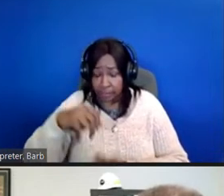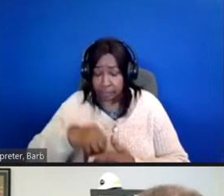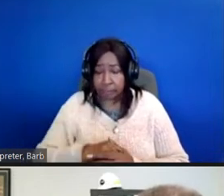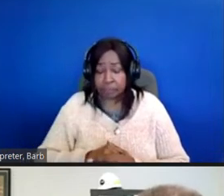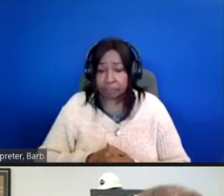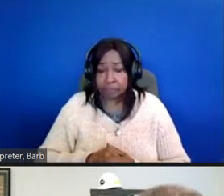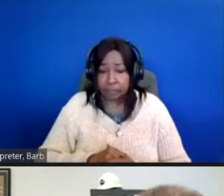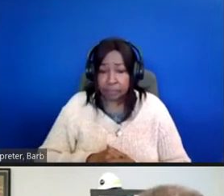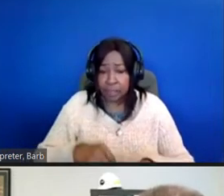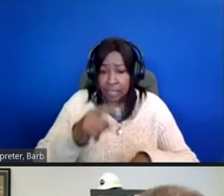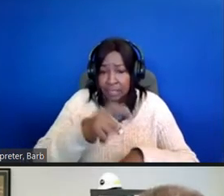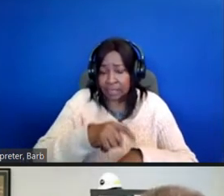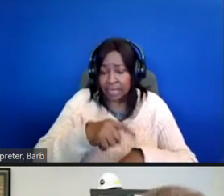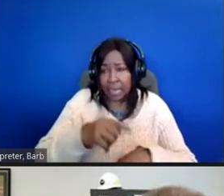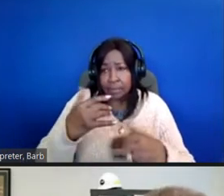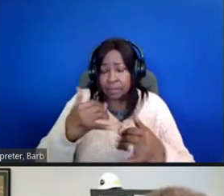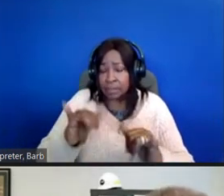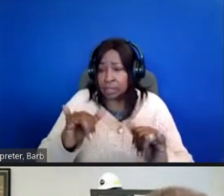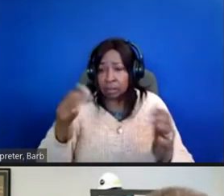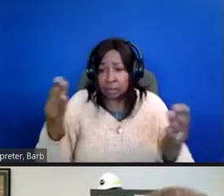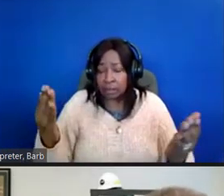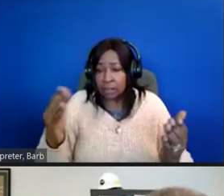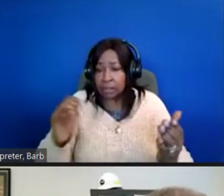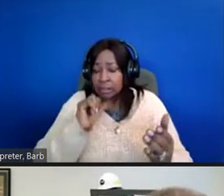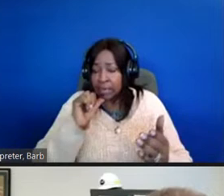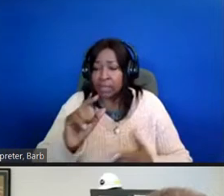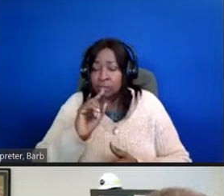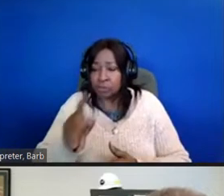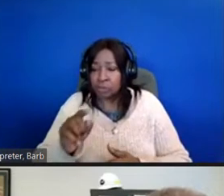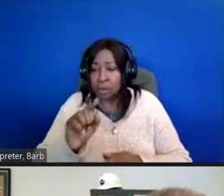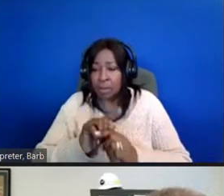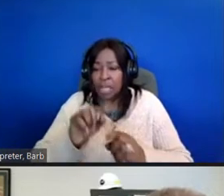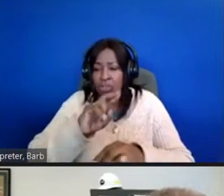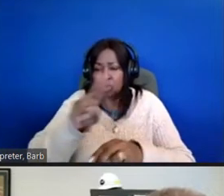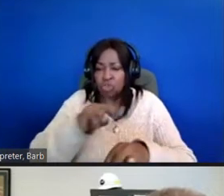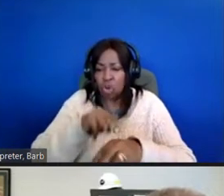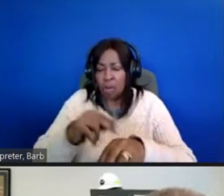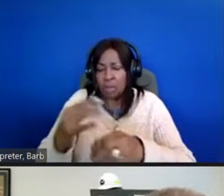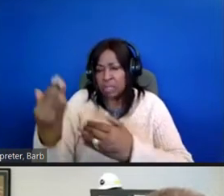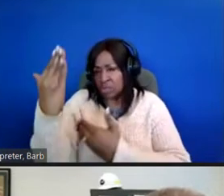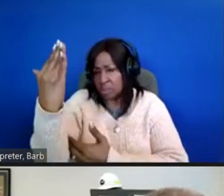The time is still not quite sure, but it's usually in the mornings.